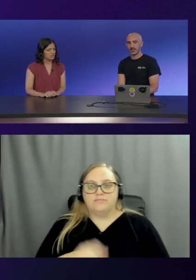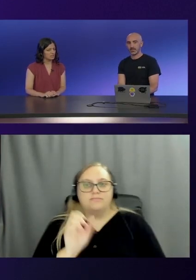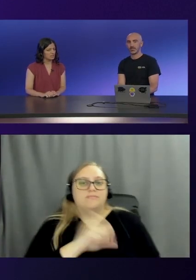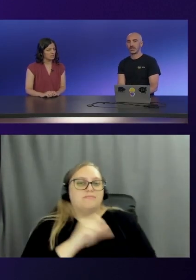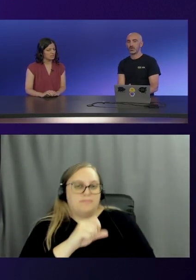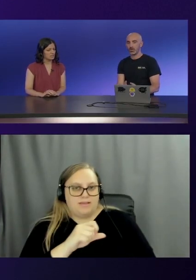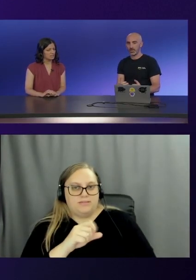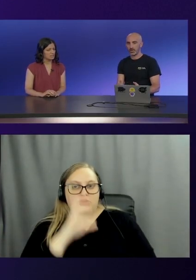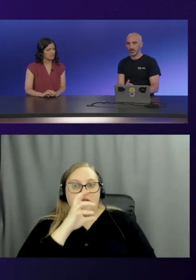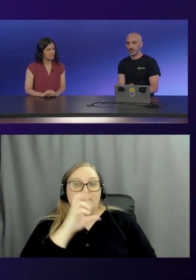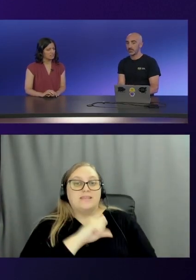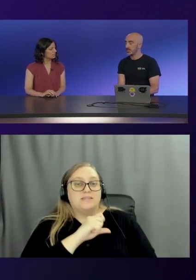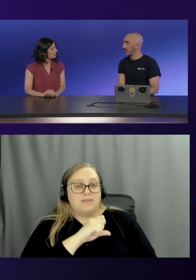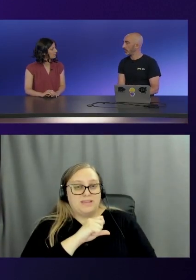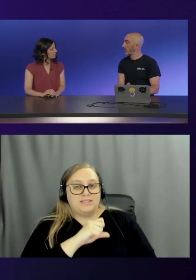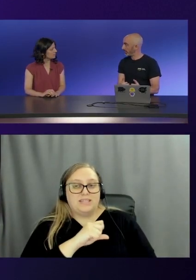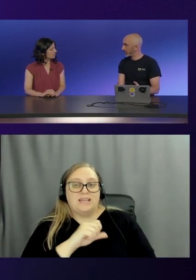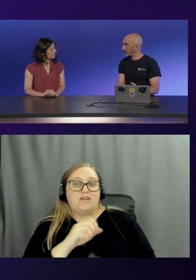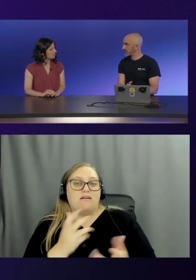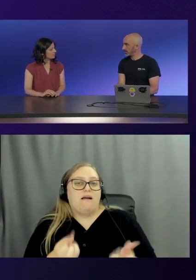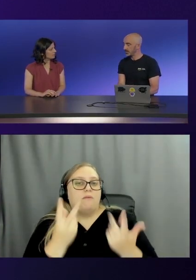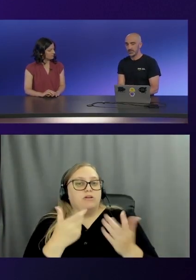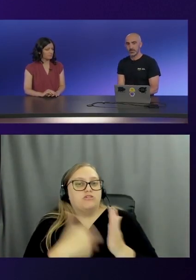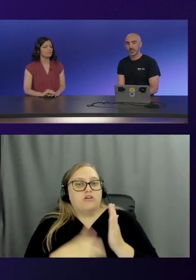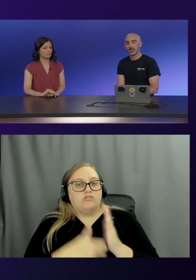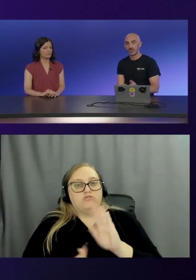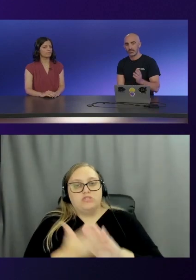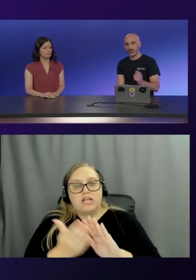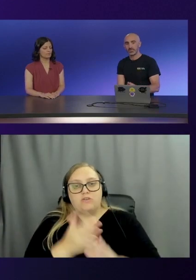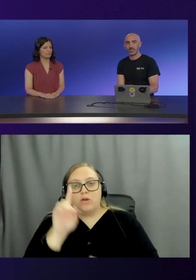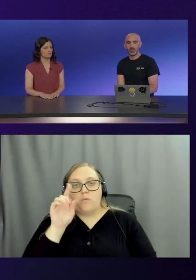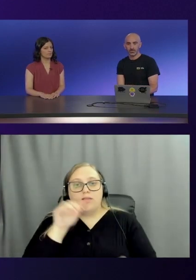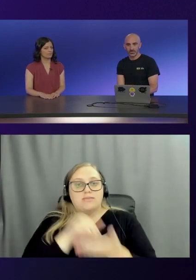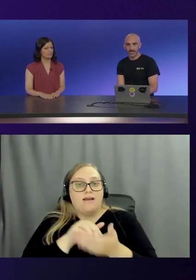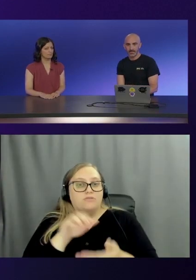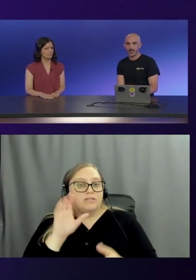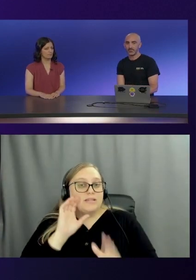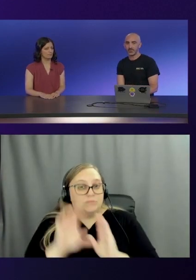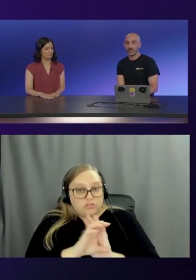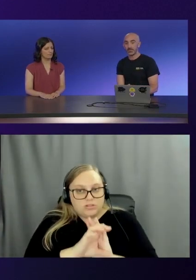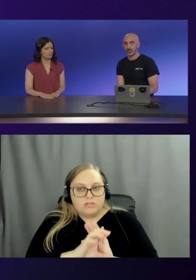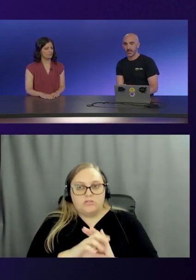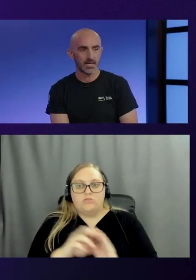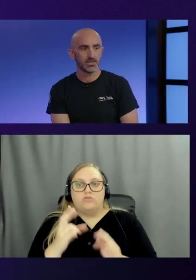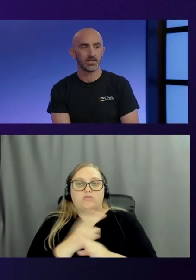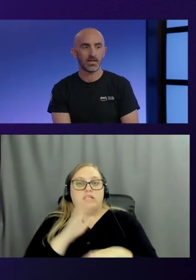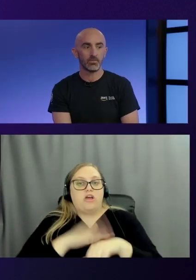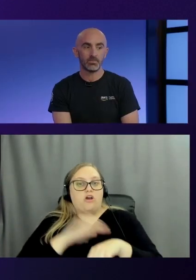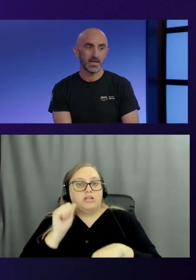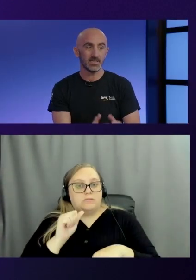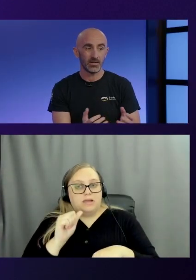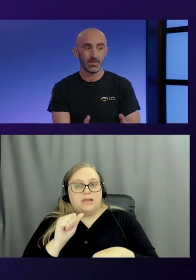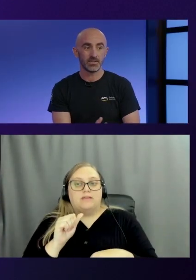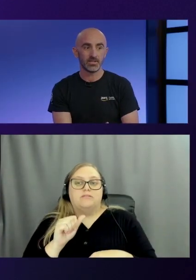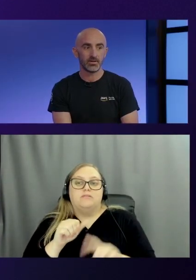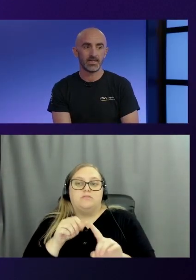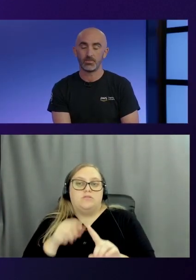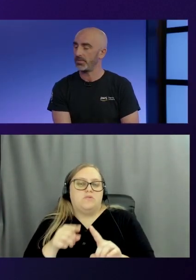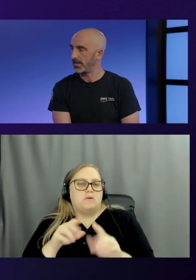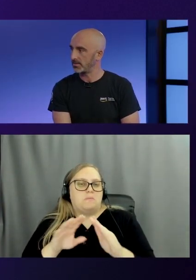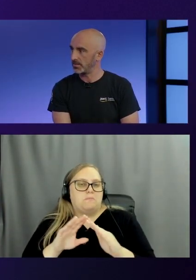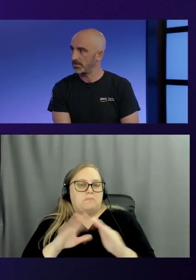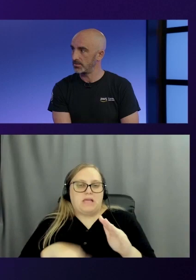estimated essentially what it would cost to generate 1,000 images. So using the on-demand Inf2 extra large, we can